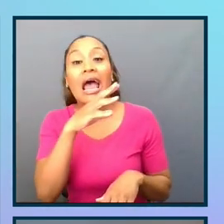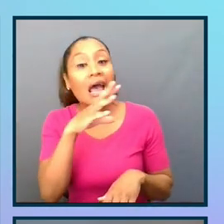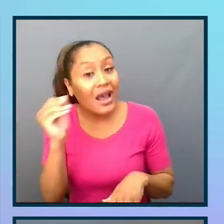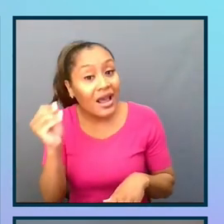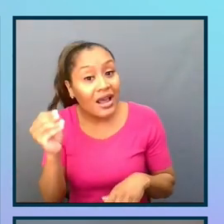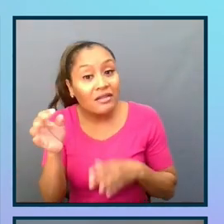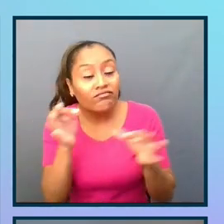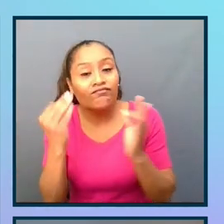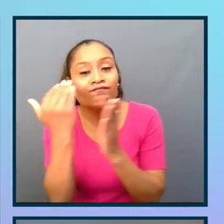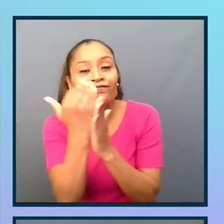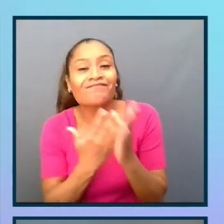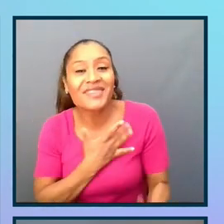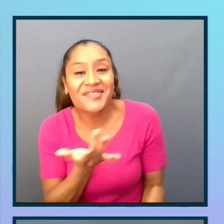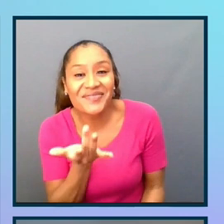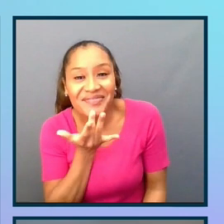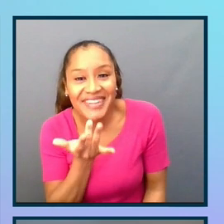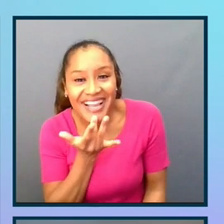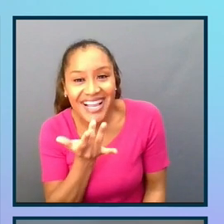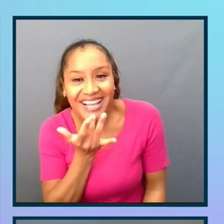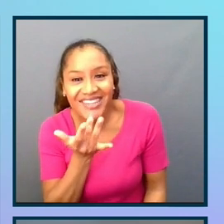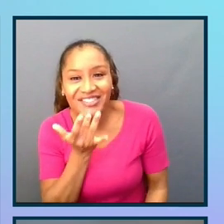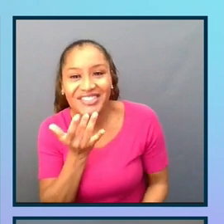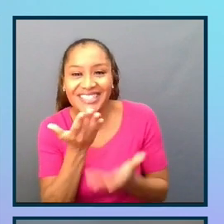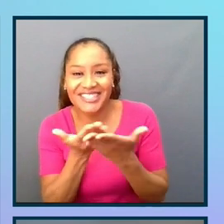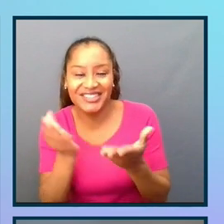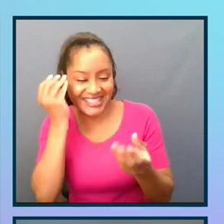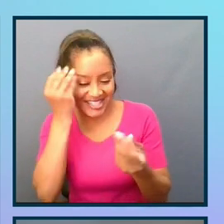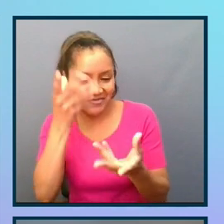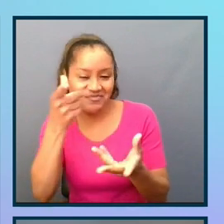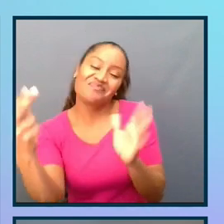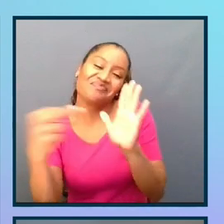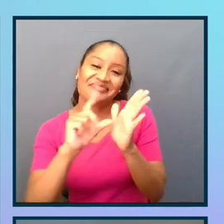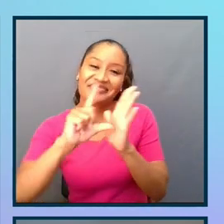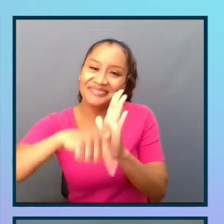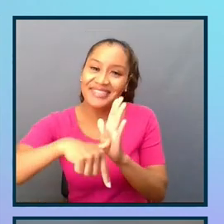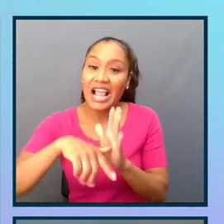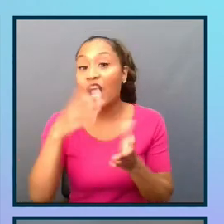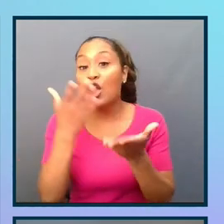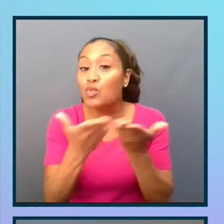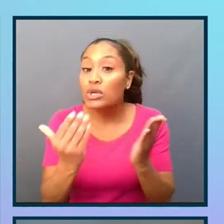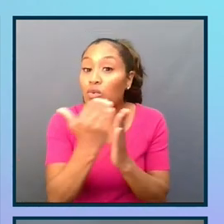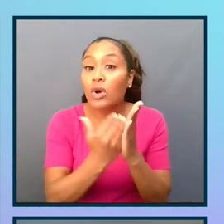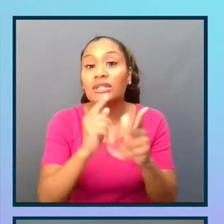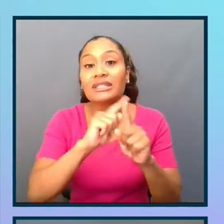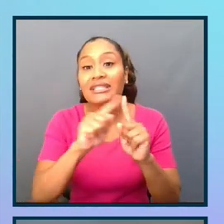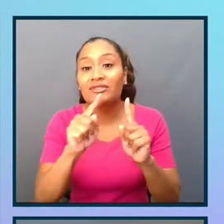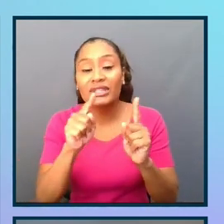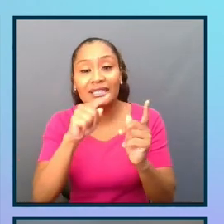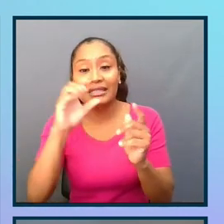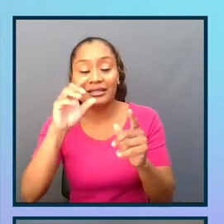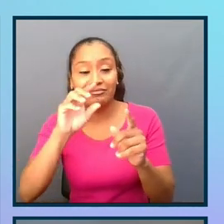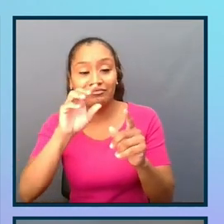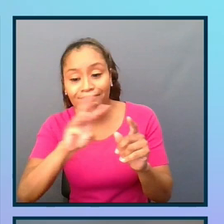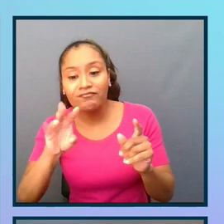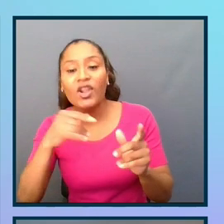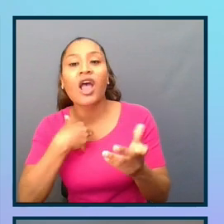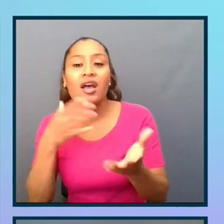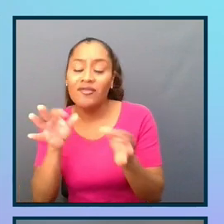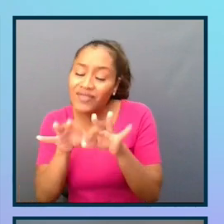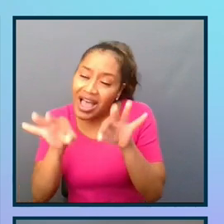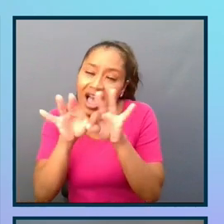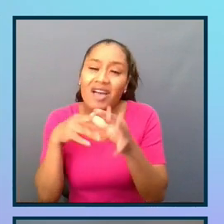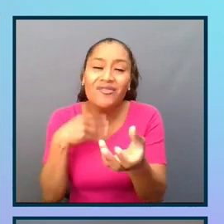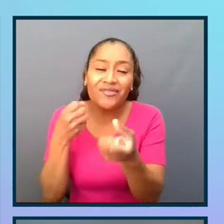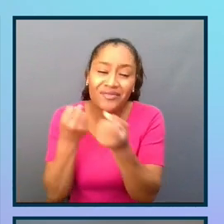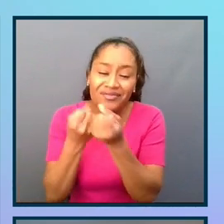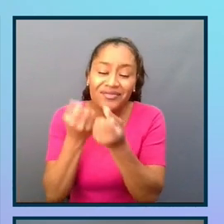list of our favorite resources with you so you can access them later. These resources are sites that we value and validate. However, we do not directly